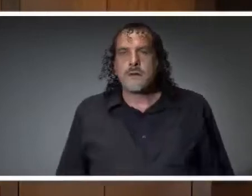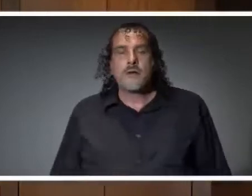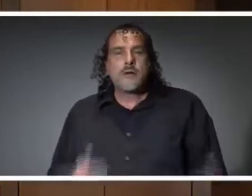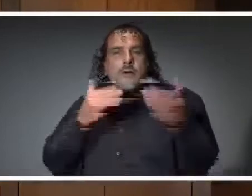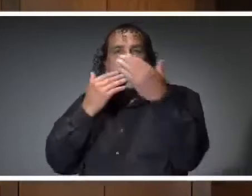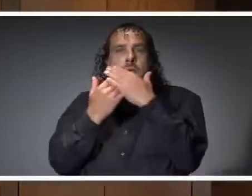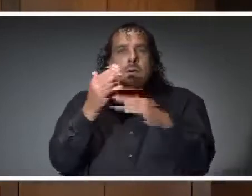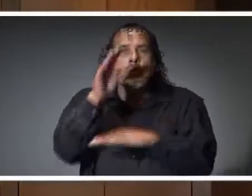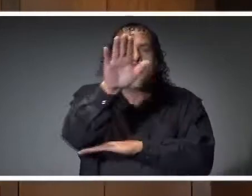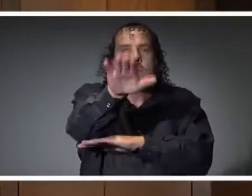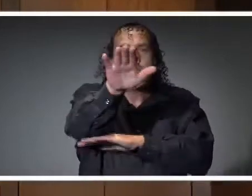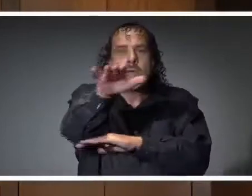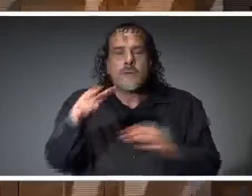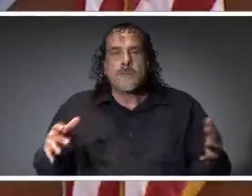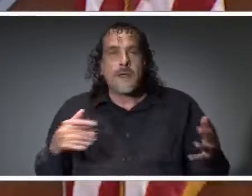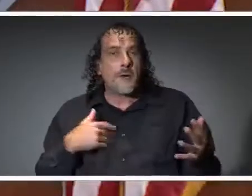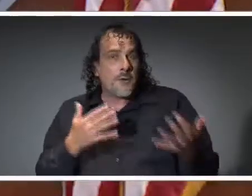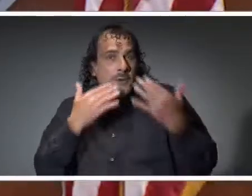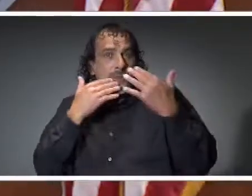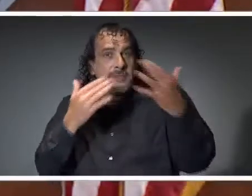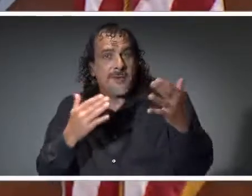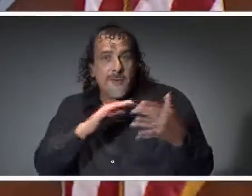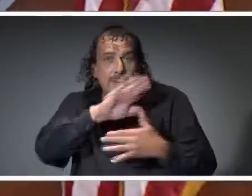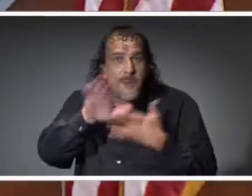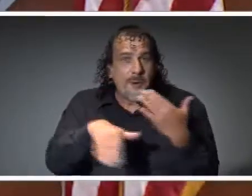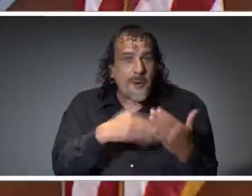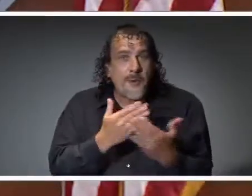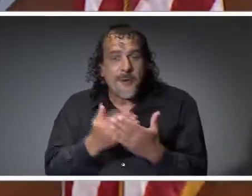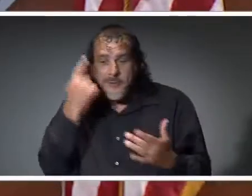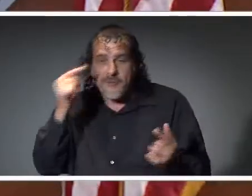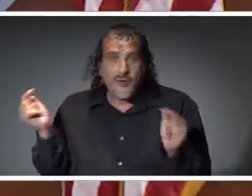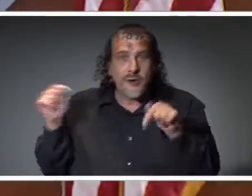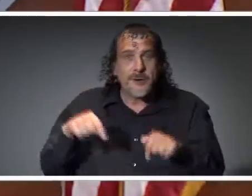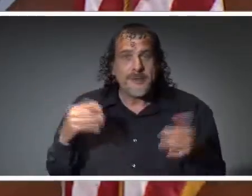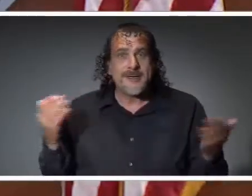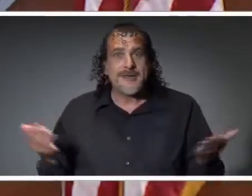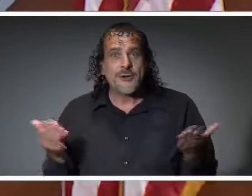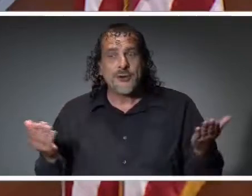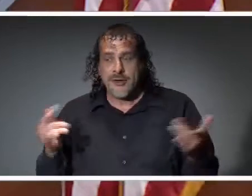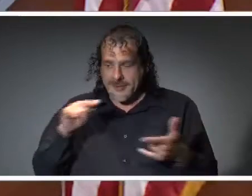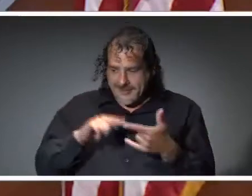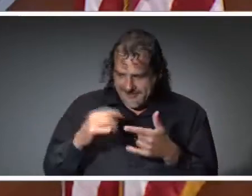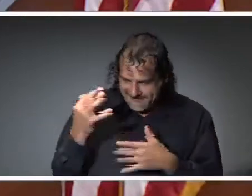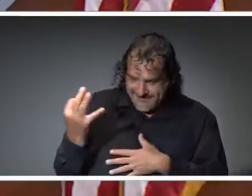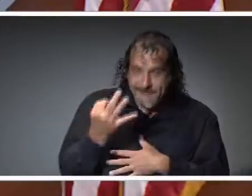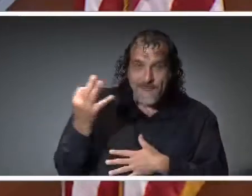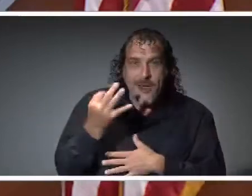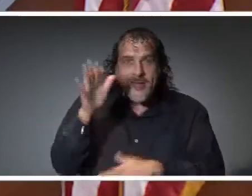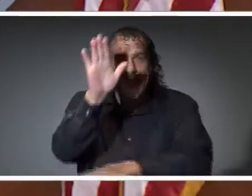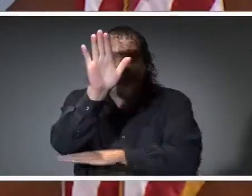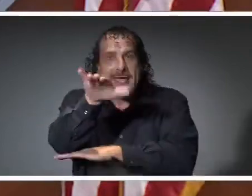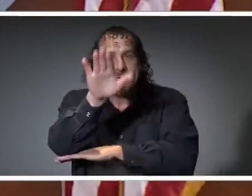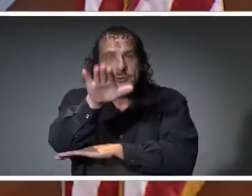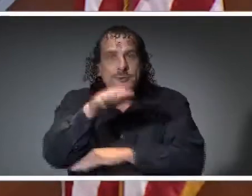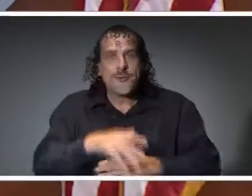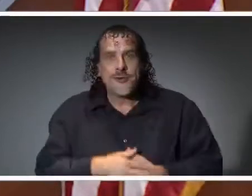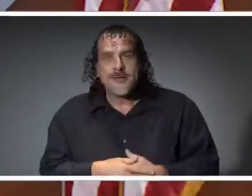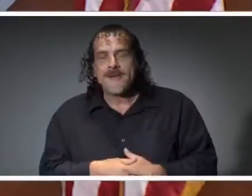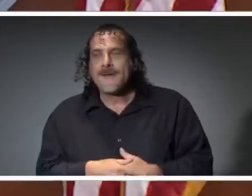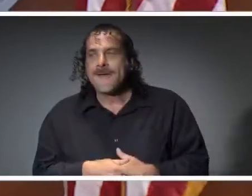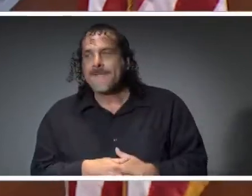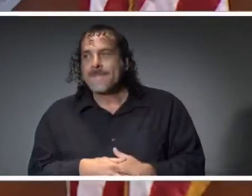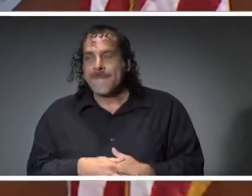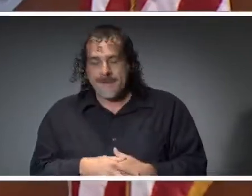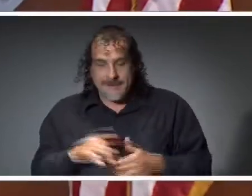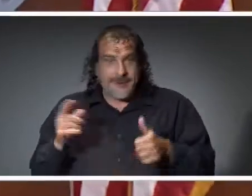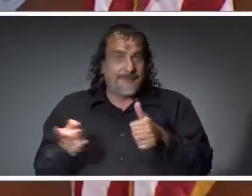Good afternoon, and thank you all for being here on this Friday afternoon. This is, for